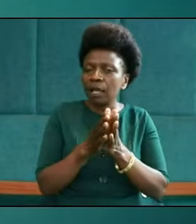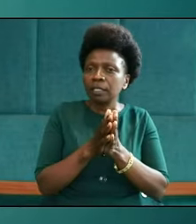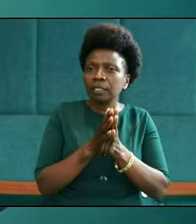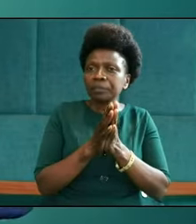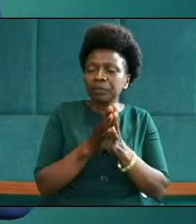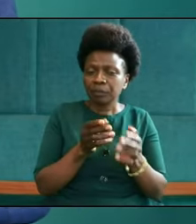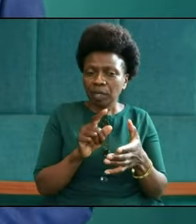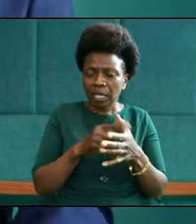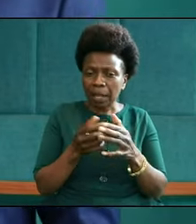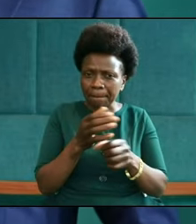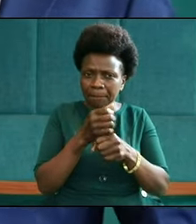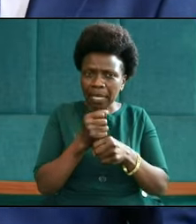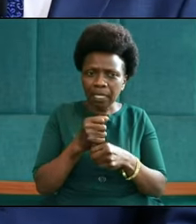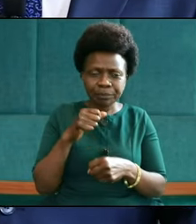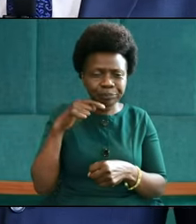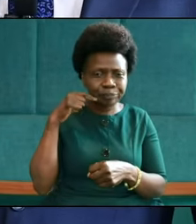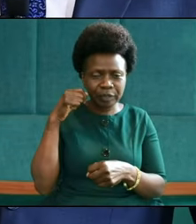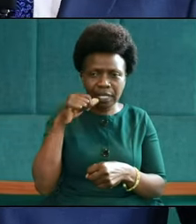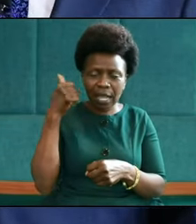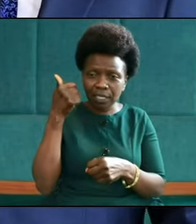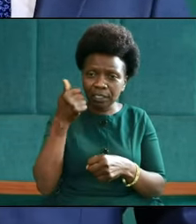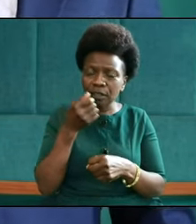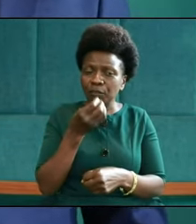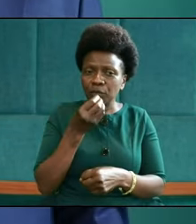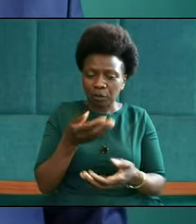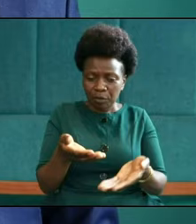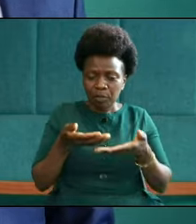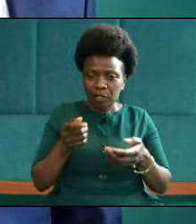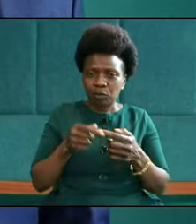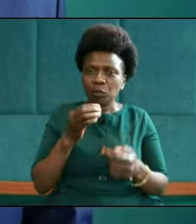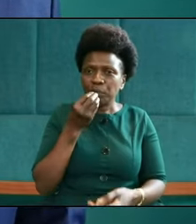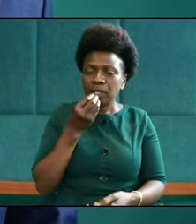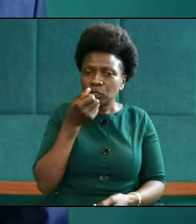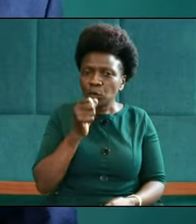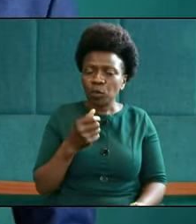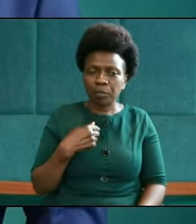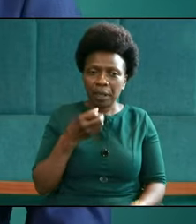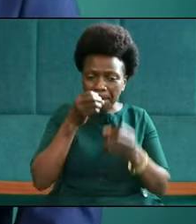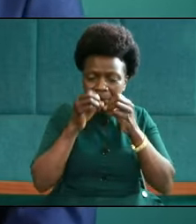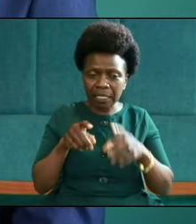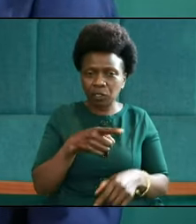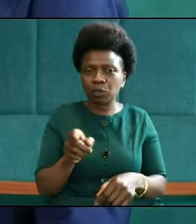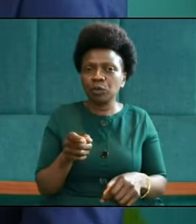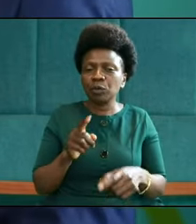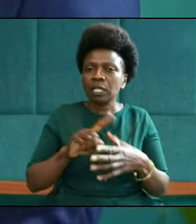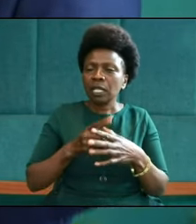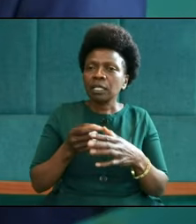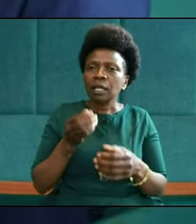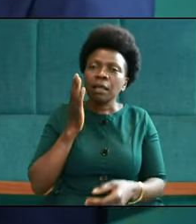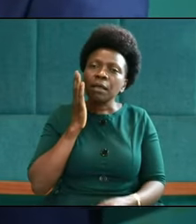and then make a nice soup. Bring to me, then I will bless you. Then the mother,